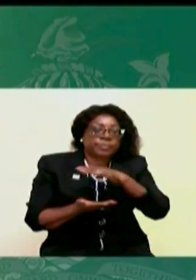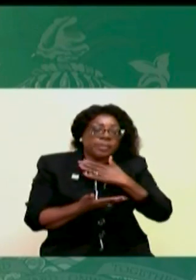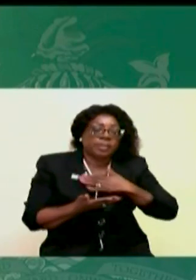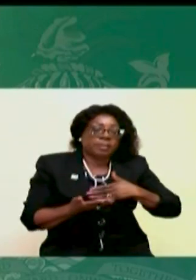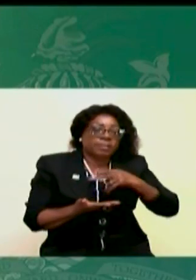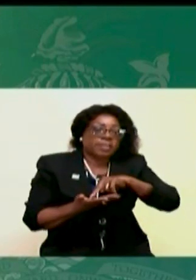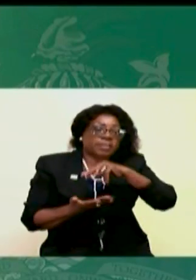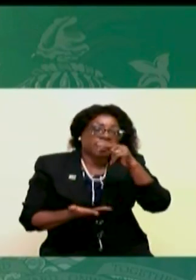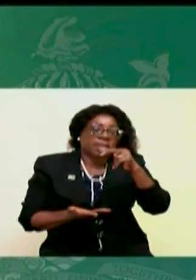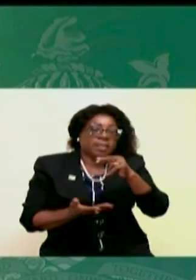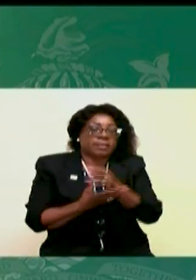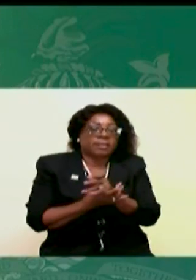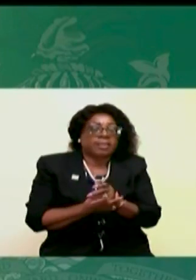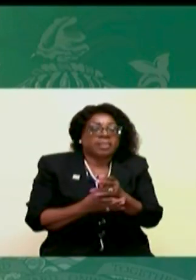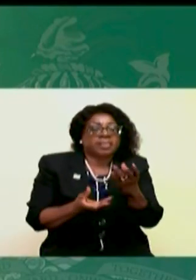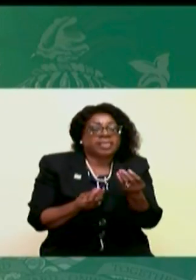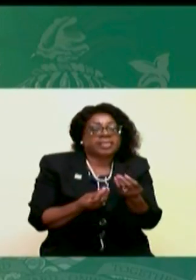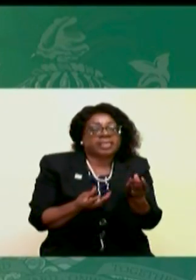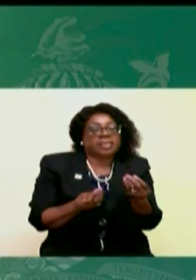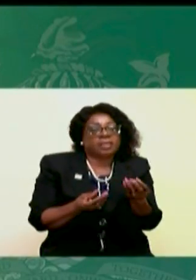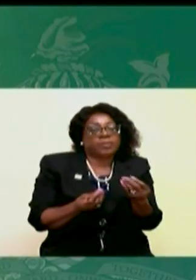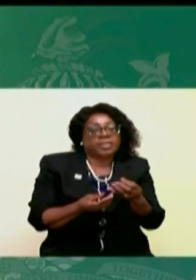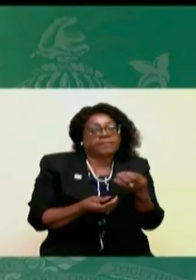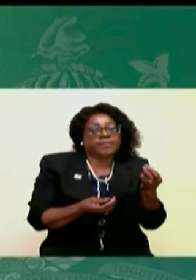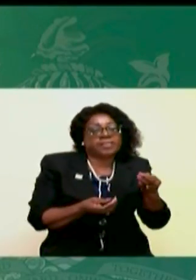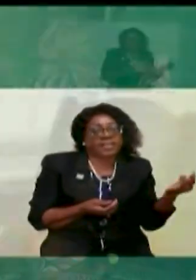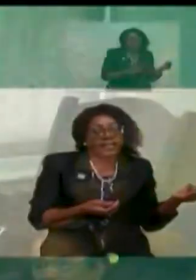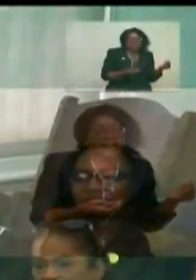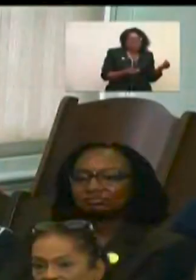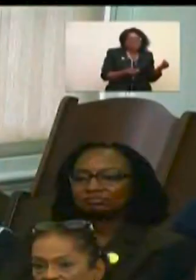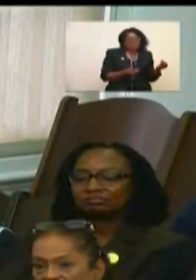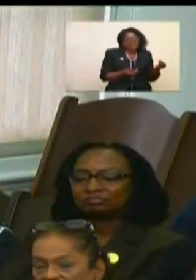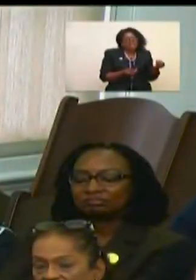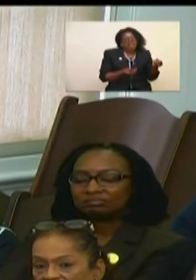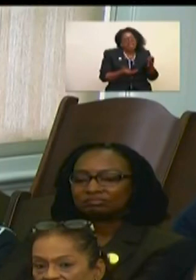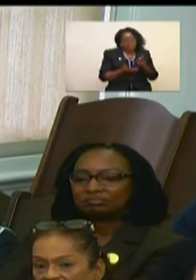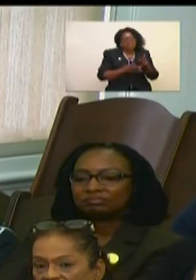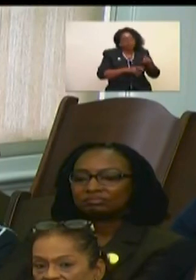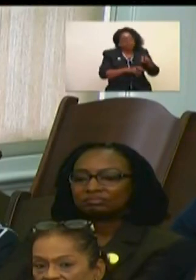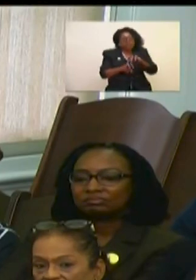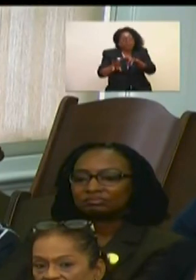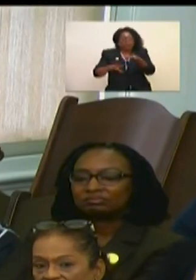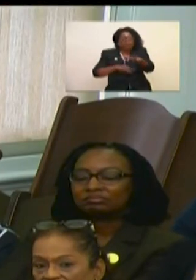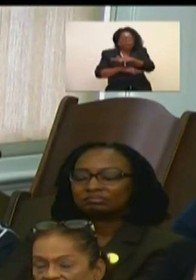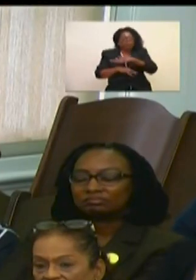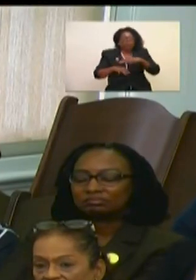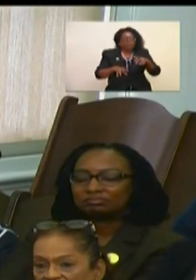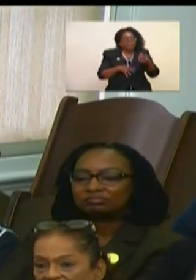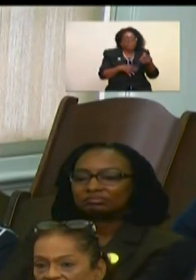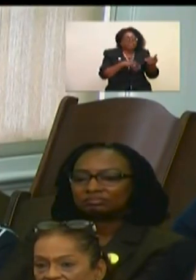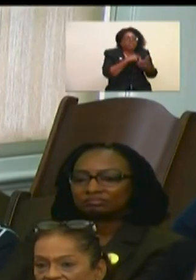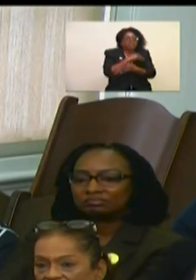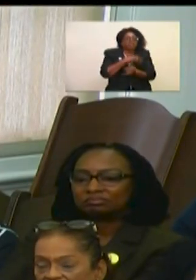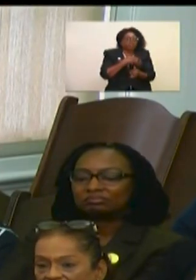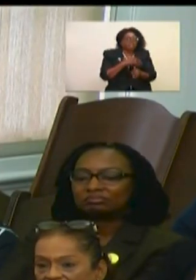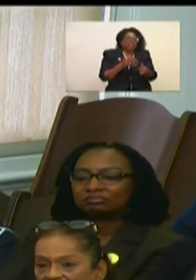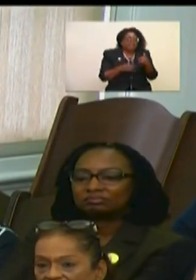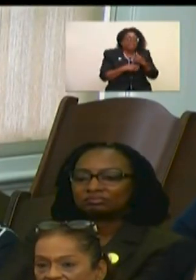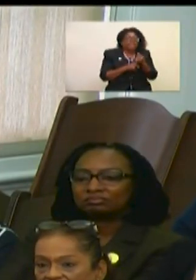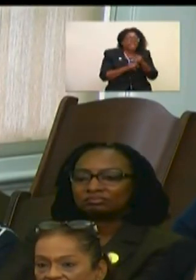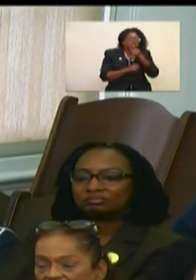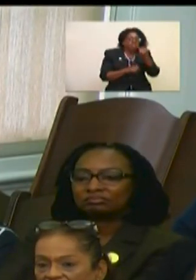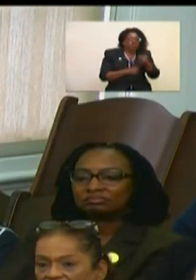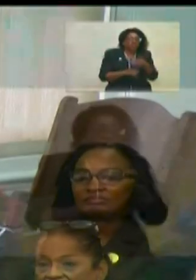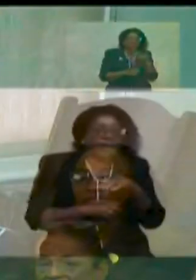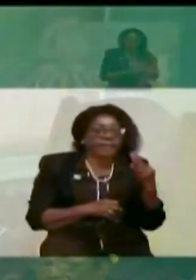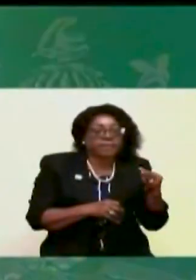with the facilities of our ministry, and they've been all over this country finding new facilities, making sure the facilities